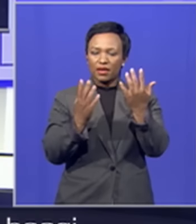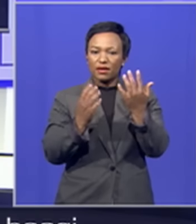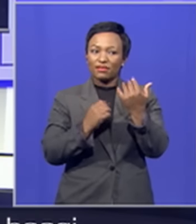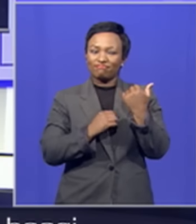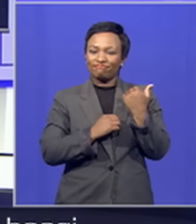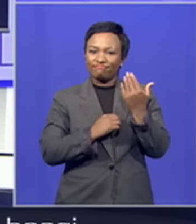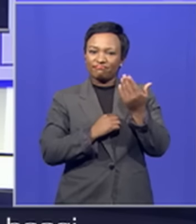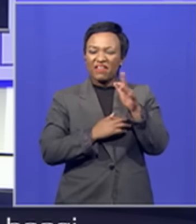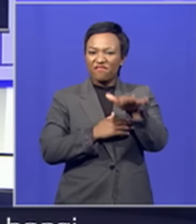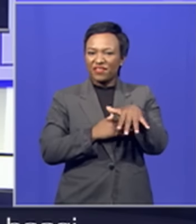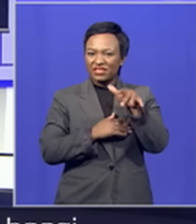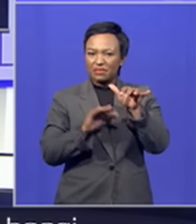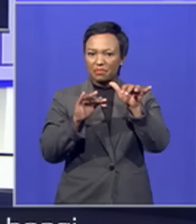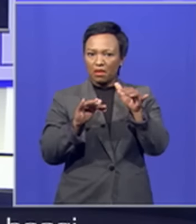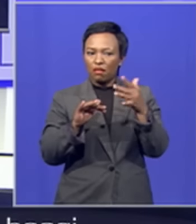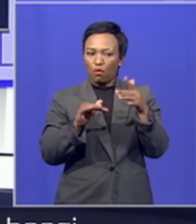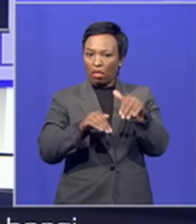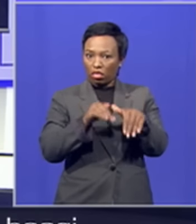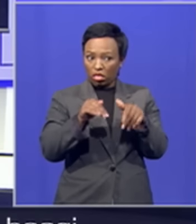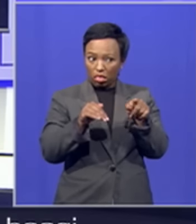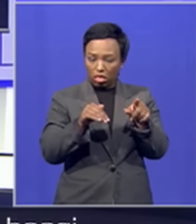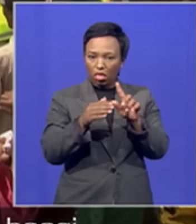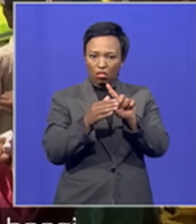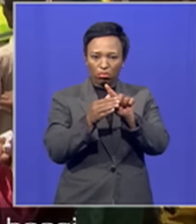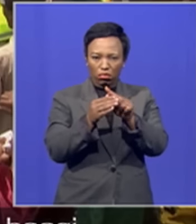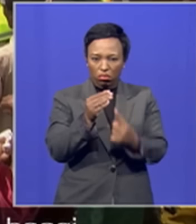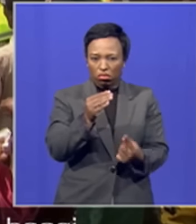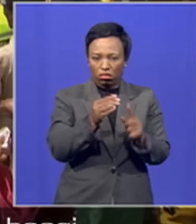fa e sale kwari eo e epiwa.